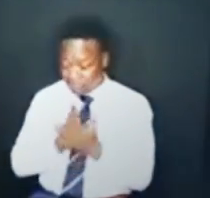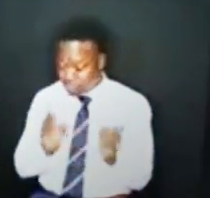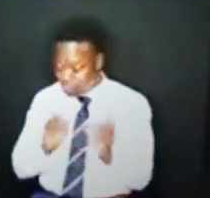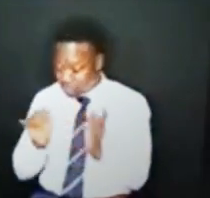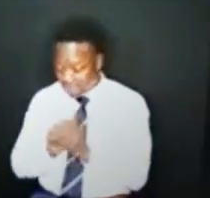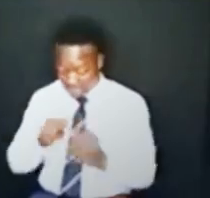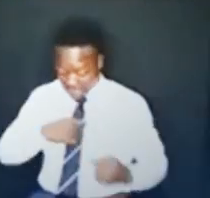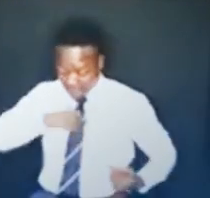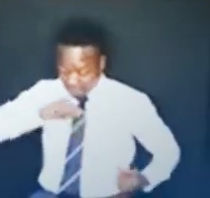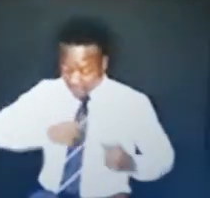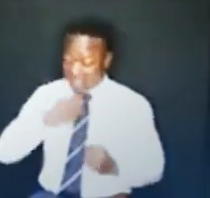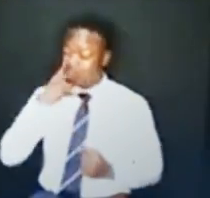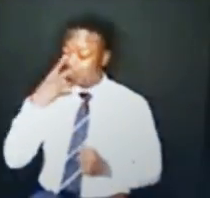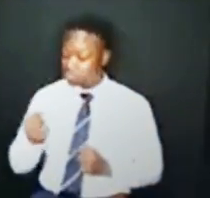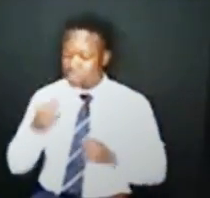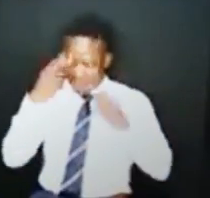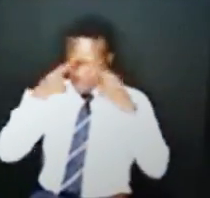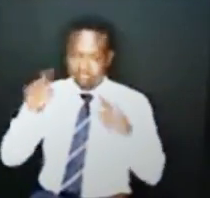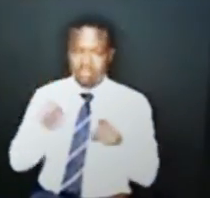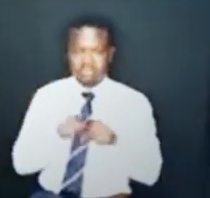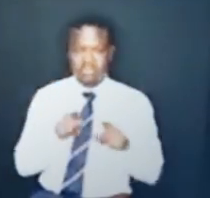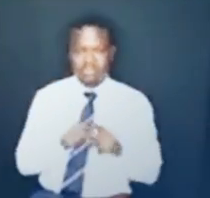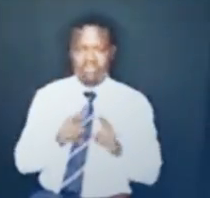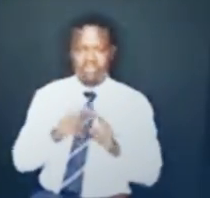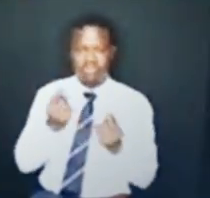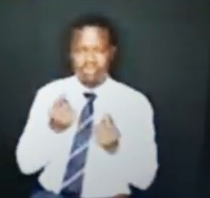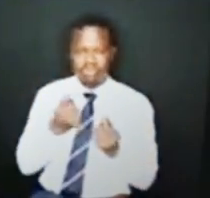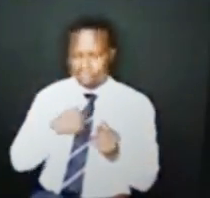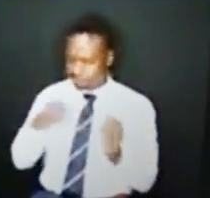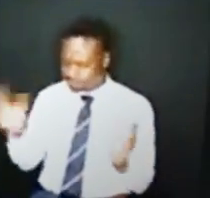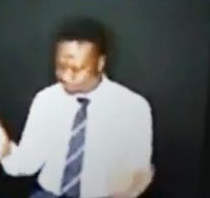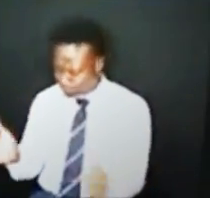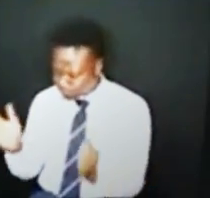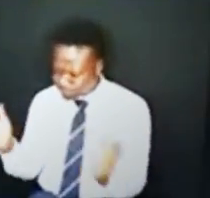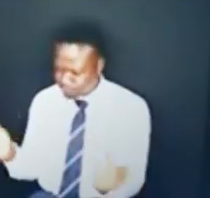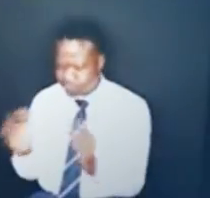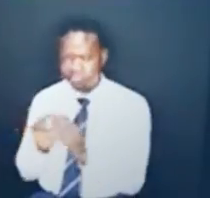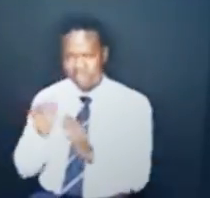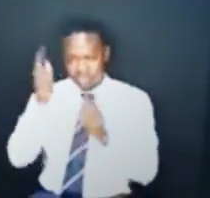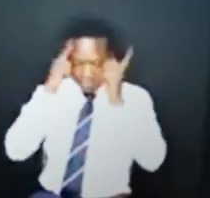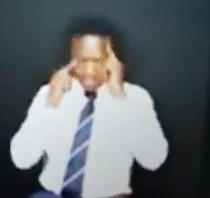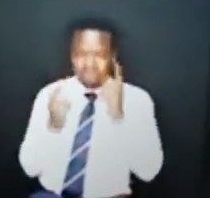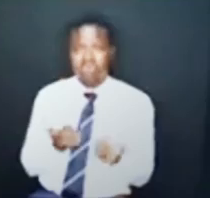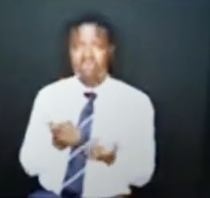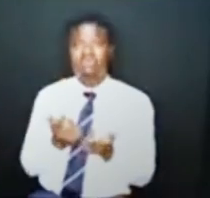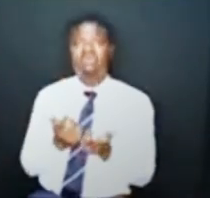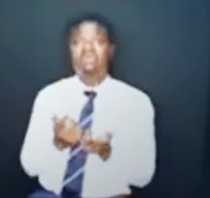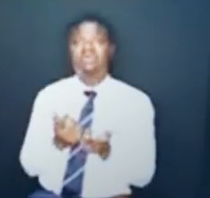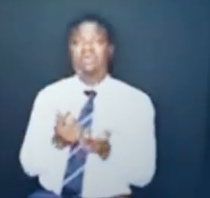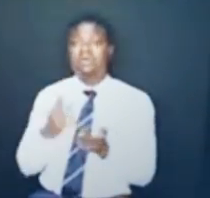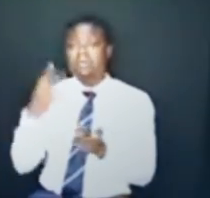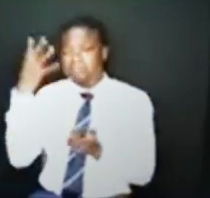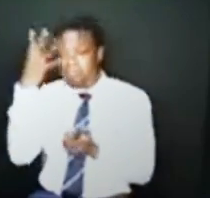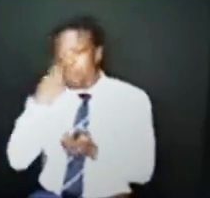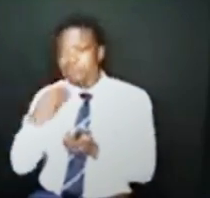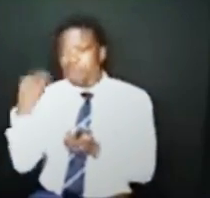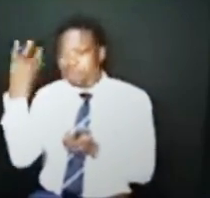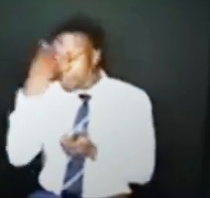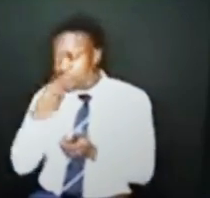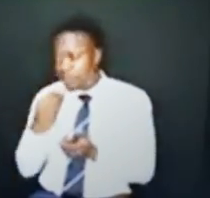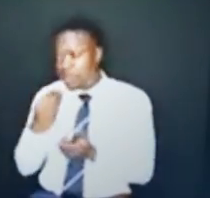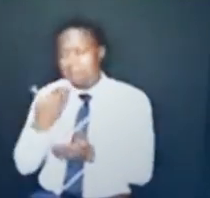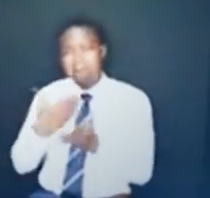had to encourage her. See, because the beautiful ones are not yet born. And